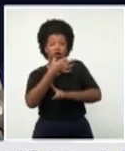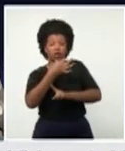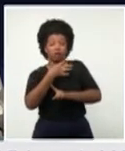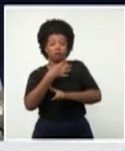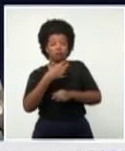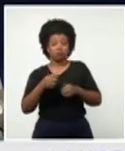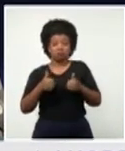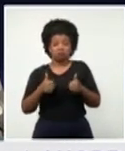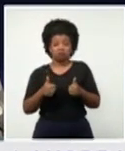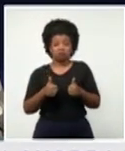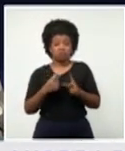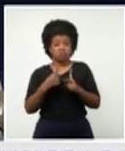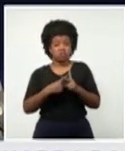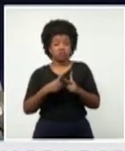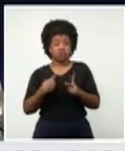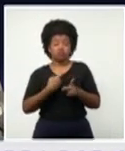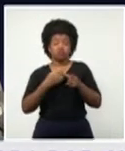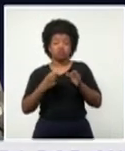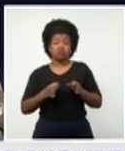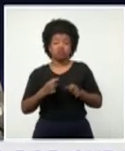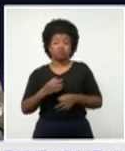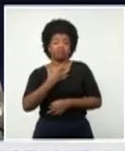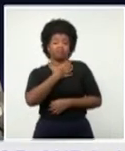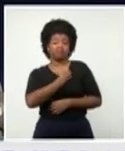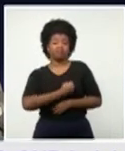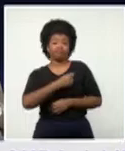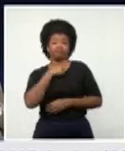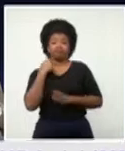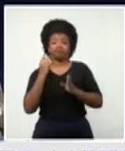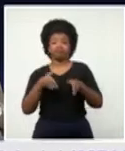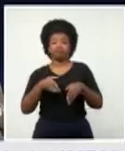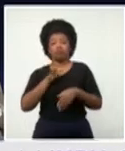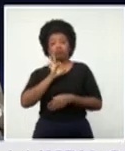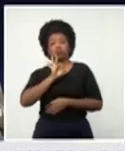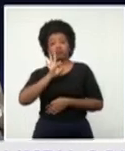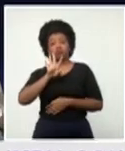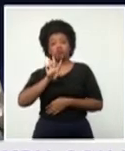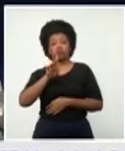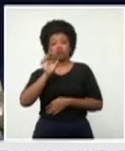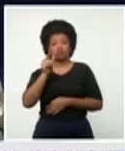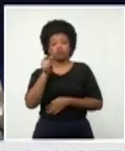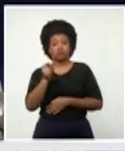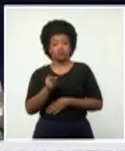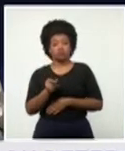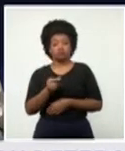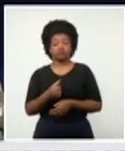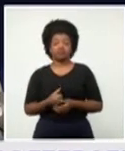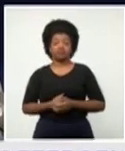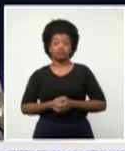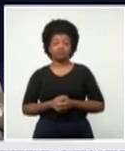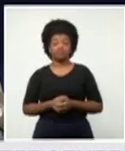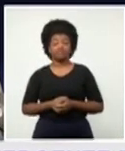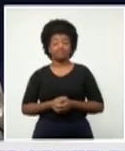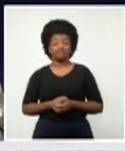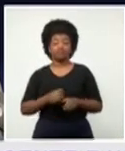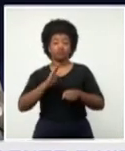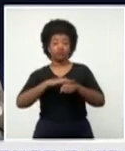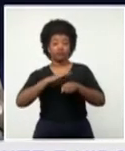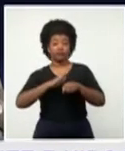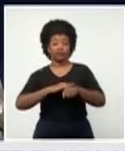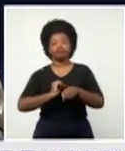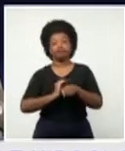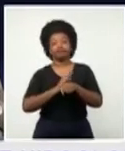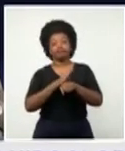patients. We always regret the death of 84 people who have died as a result of this disease in our country.